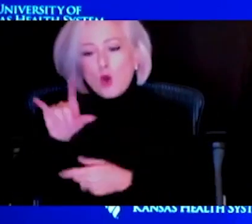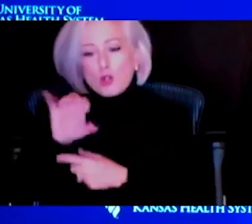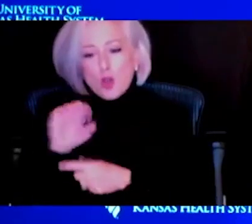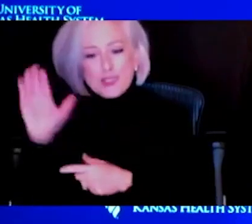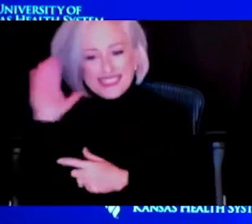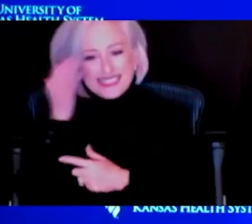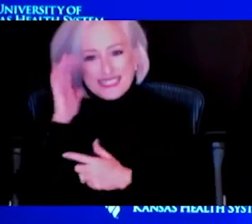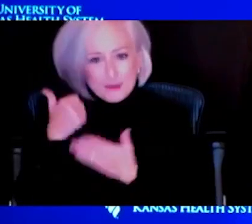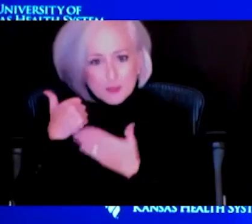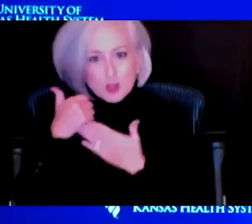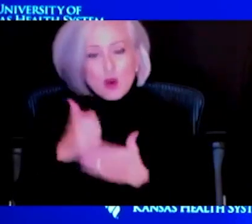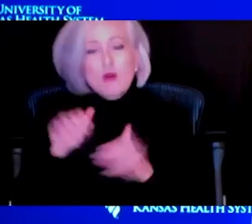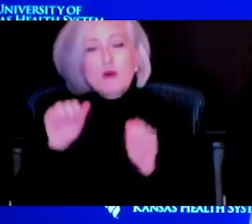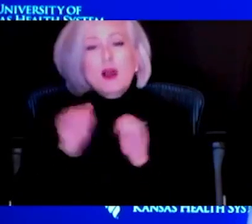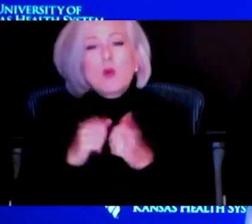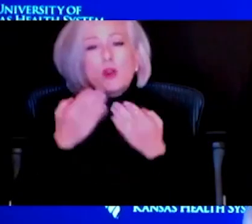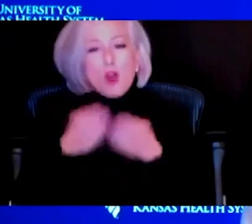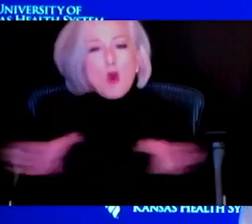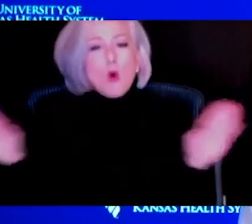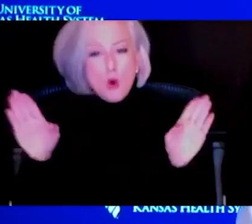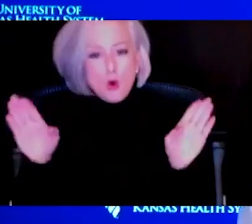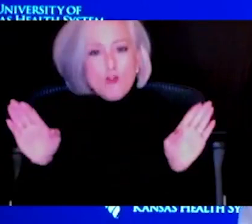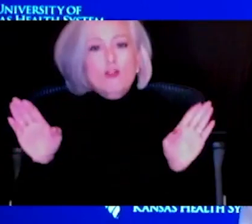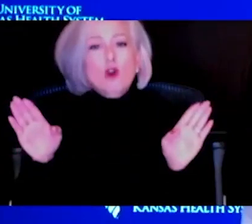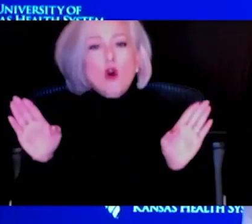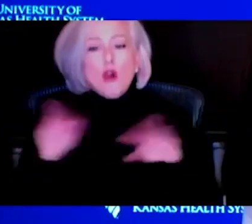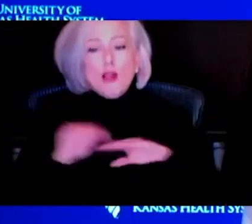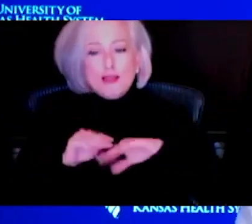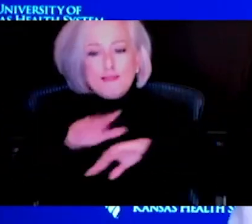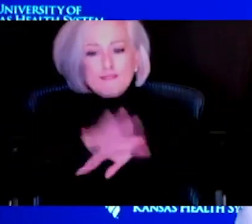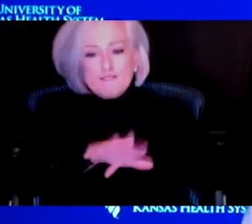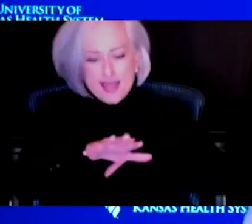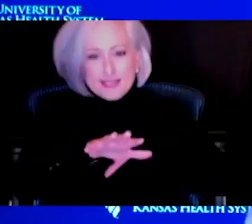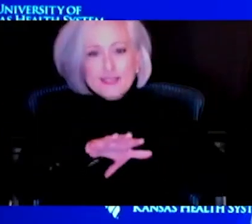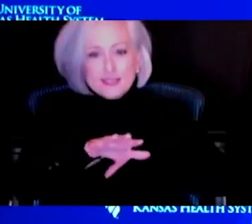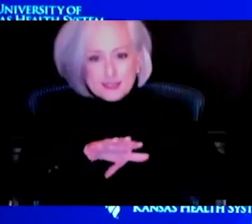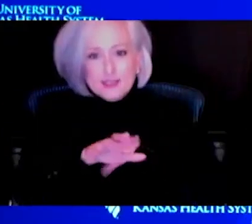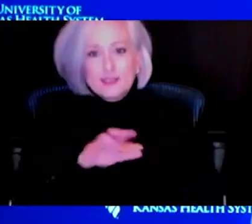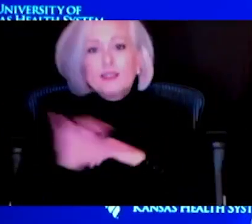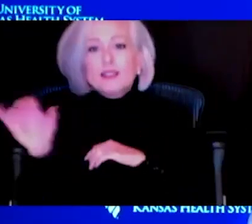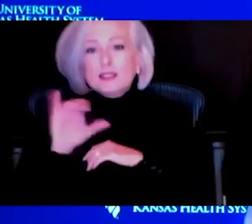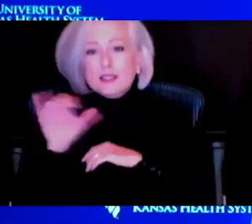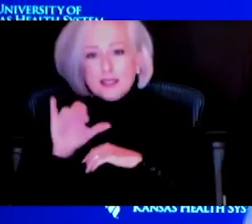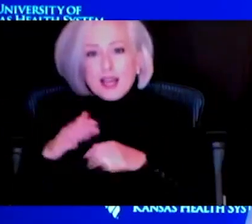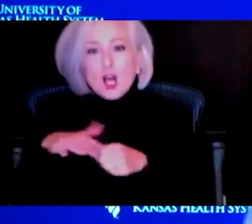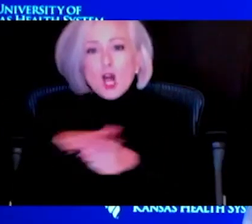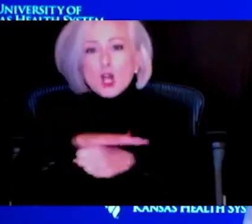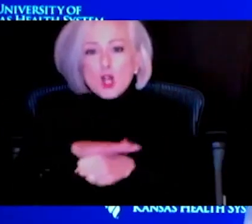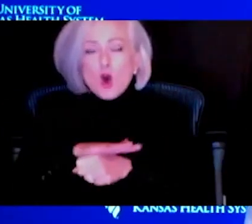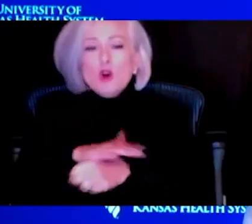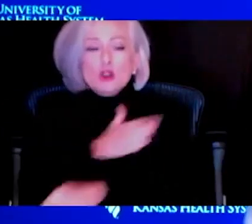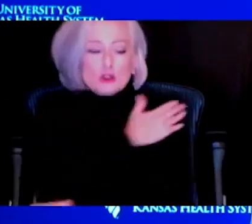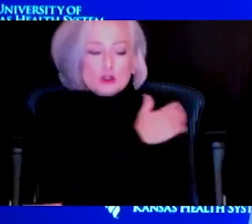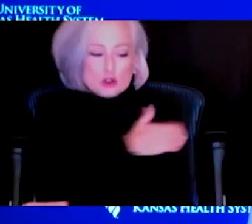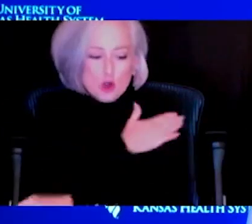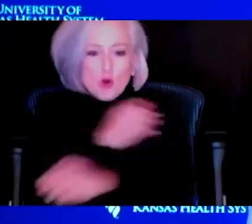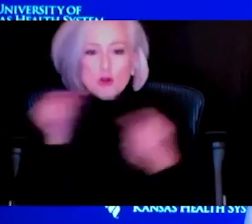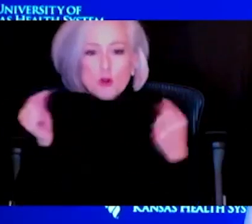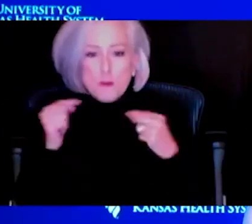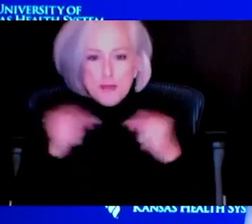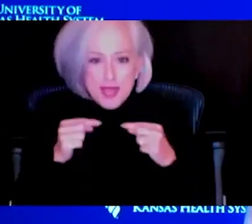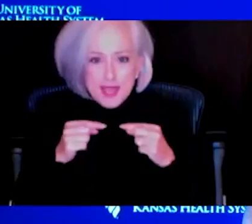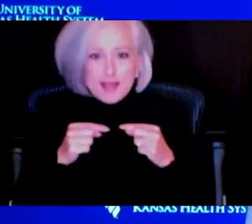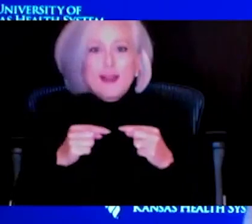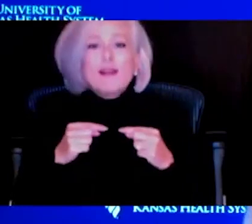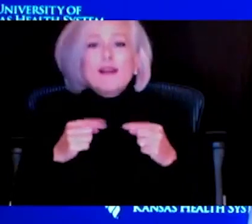those overall adverse effects, or those side effects such as local pain at the shoulder, but also those systemic effects such